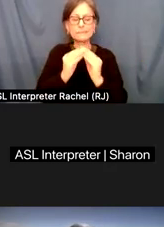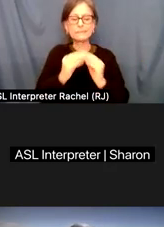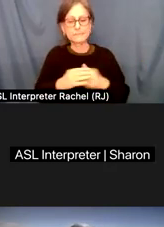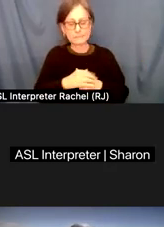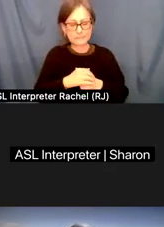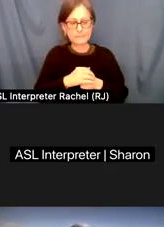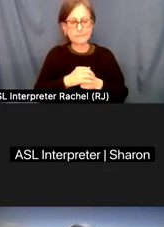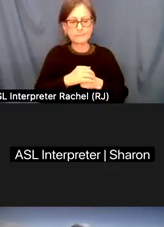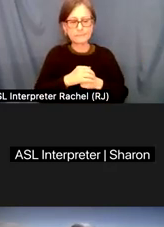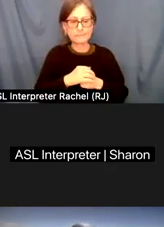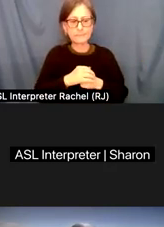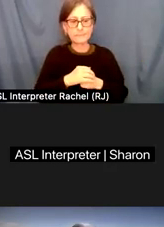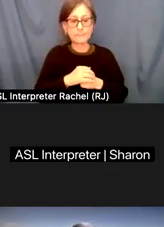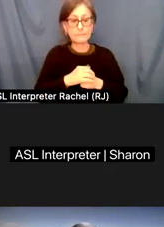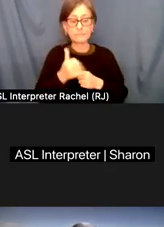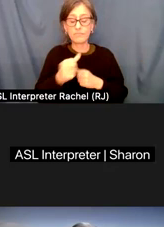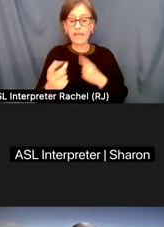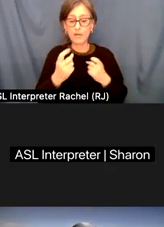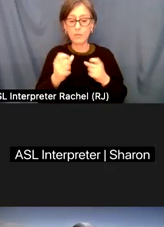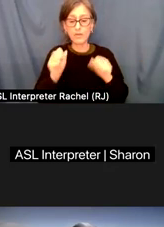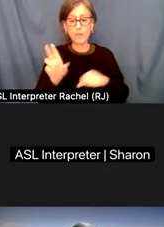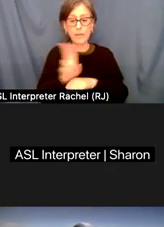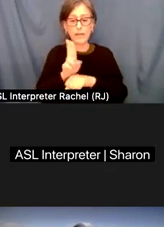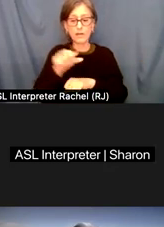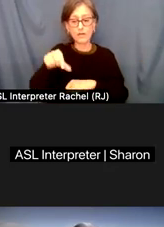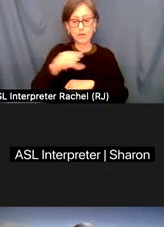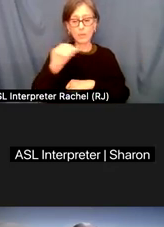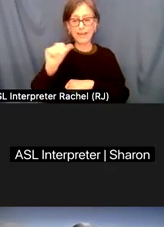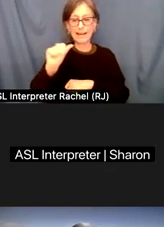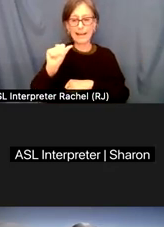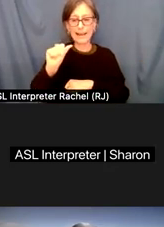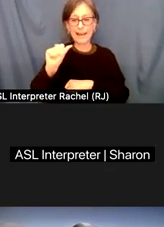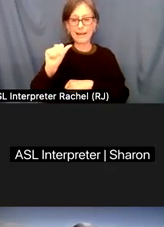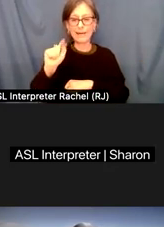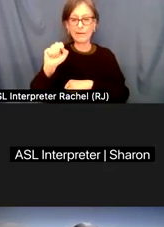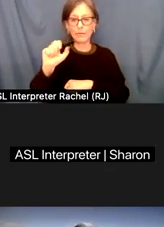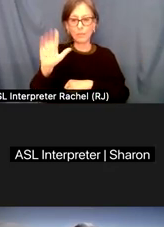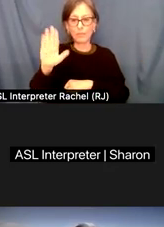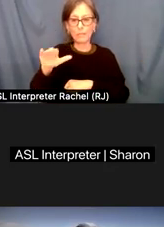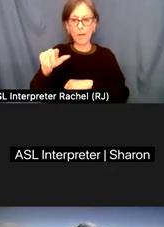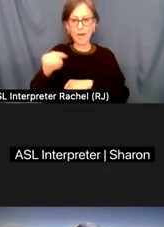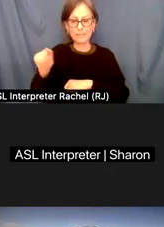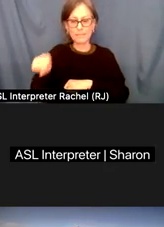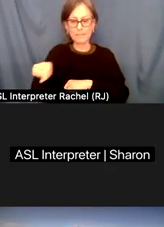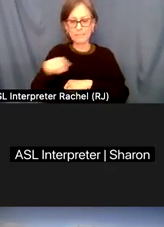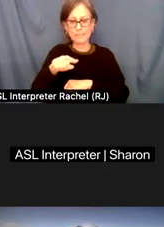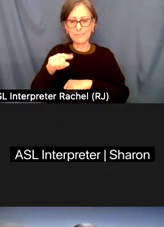And also, if you have questions, use the Q&A tool on your Zoom